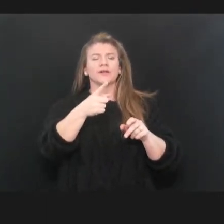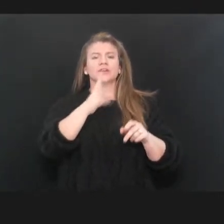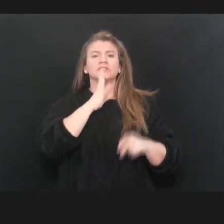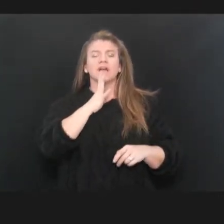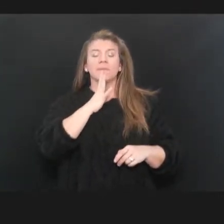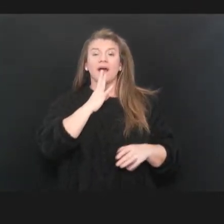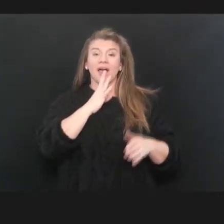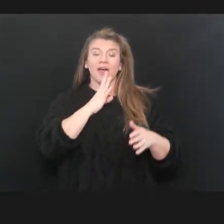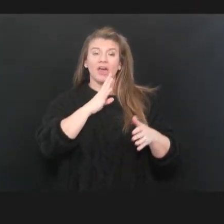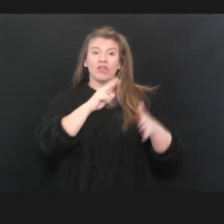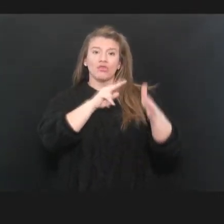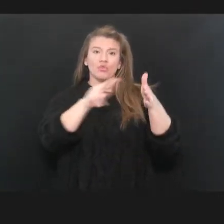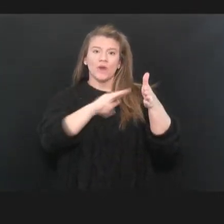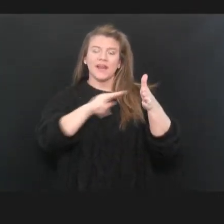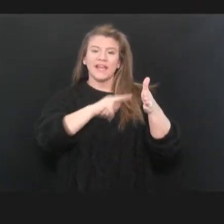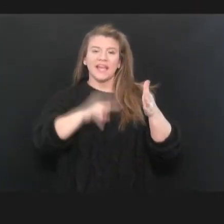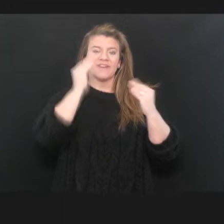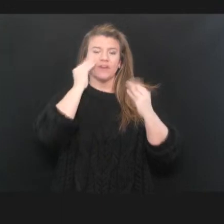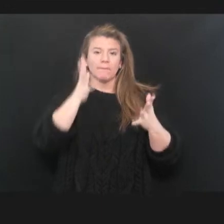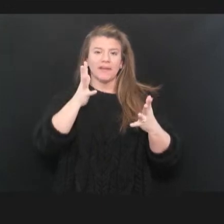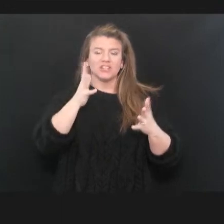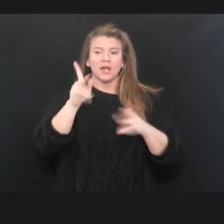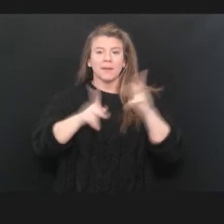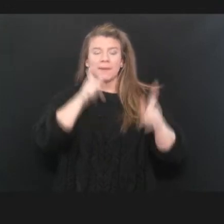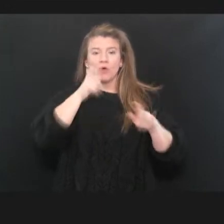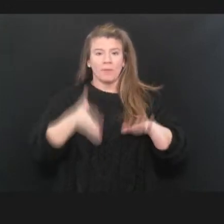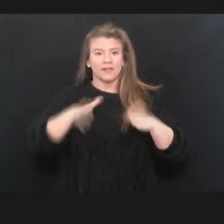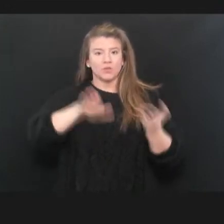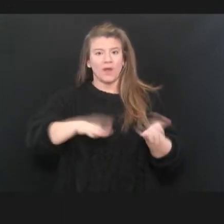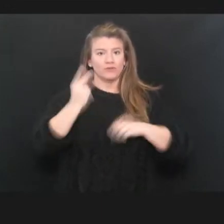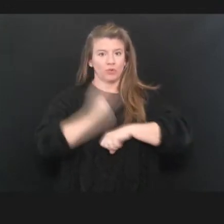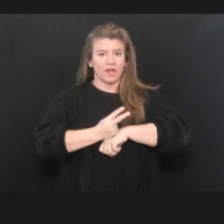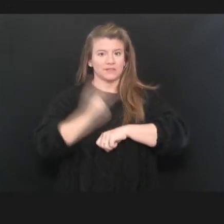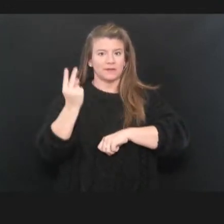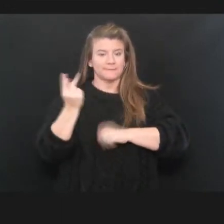reading of the information of the people who've passed away in the last 2 days.